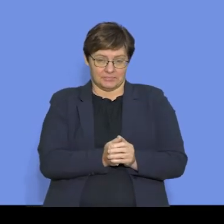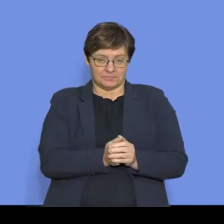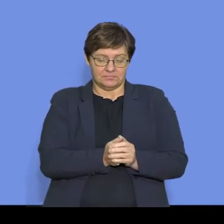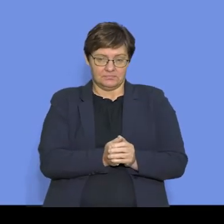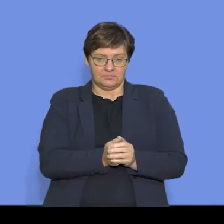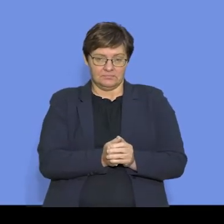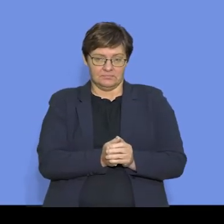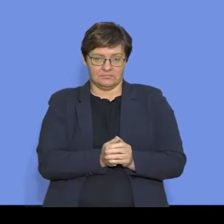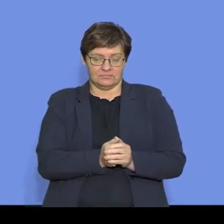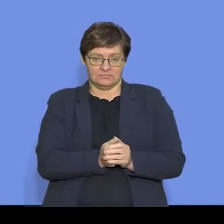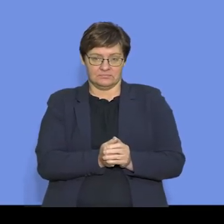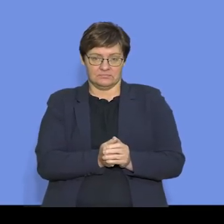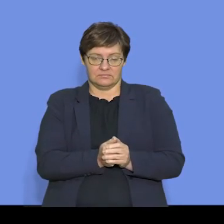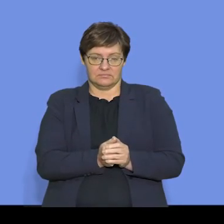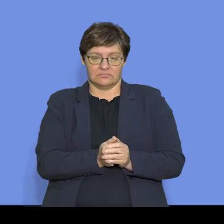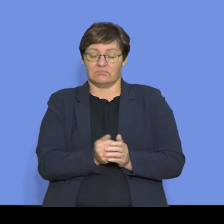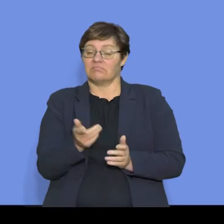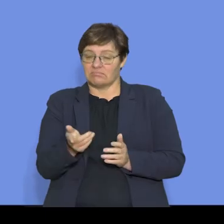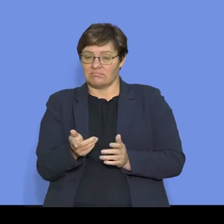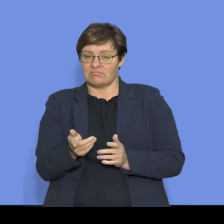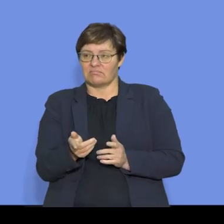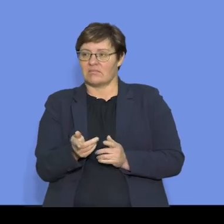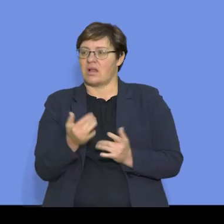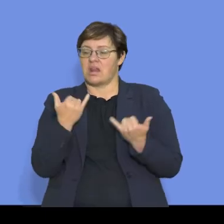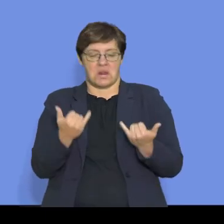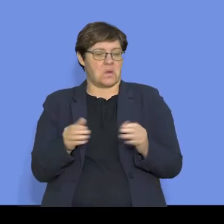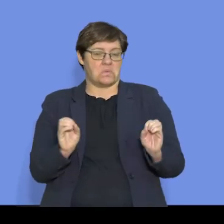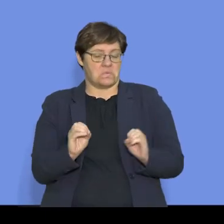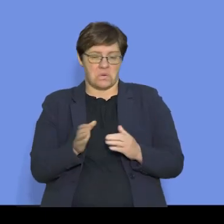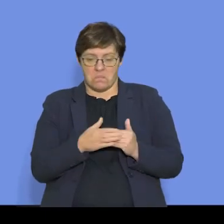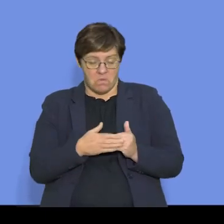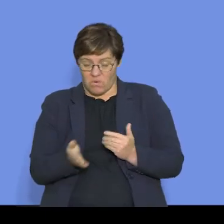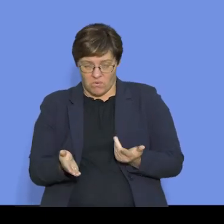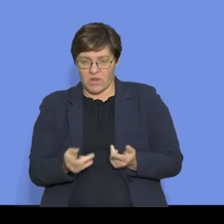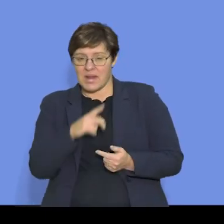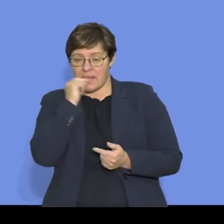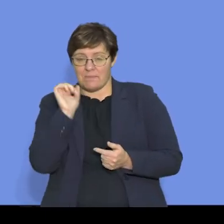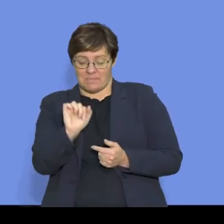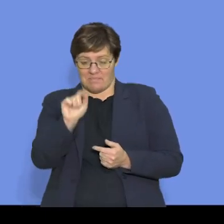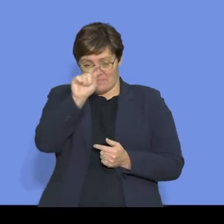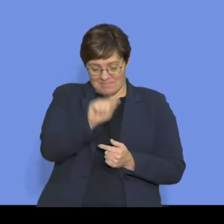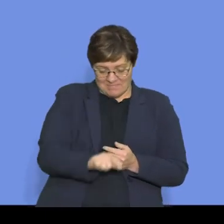that was present during the Paleozoic period, which is not present now, and they are called